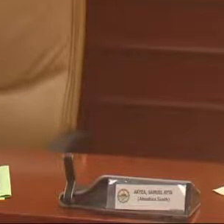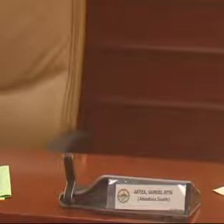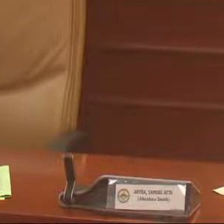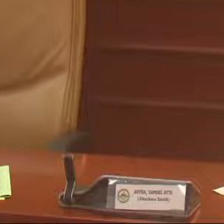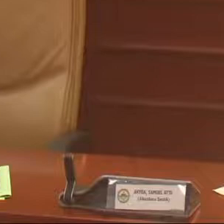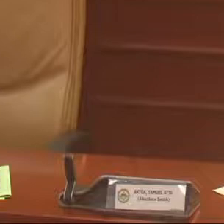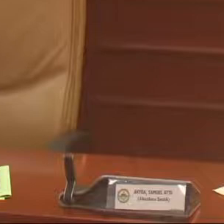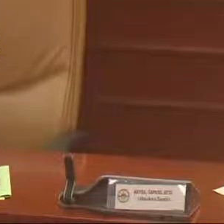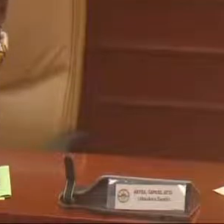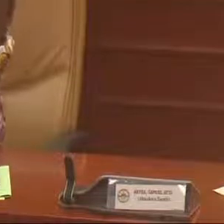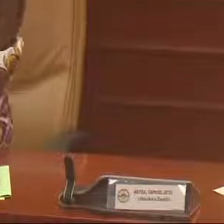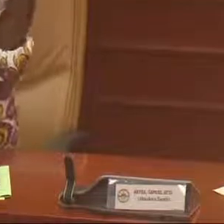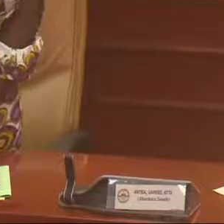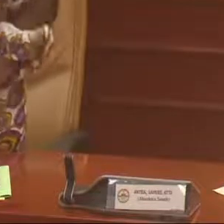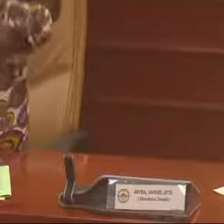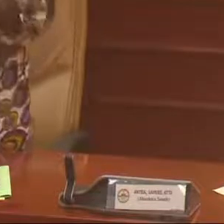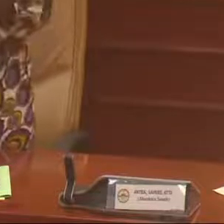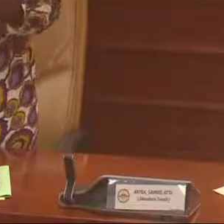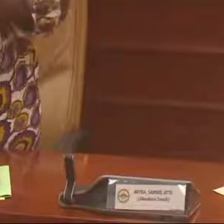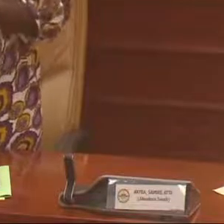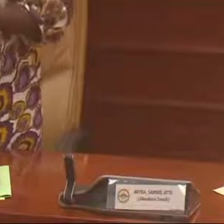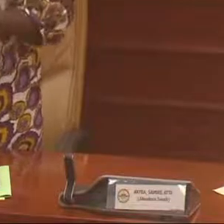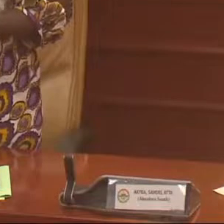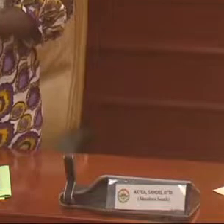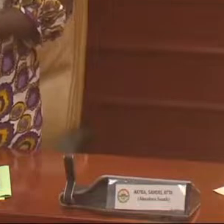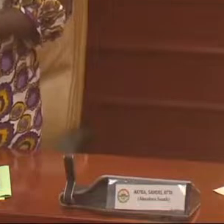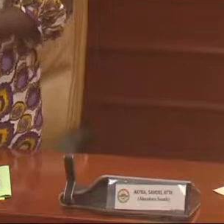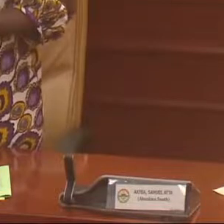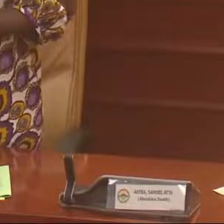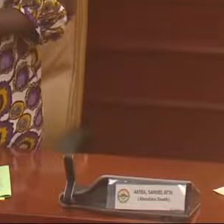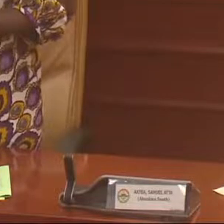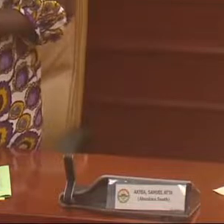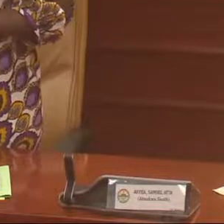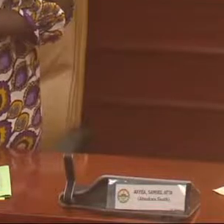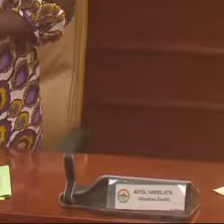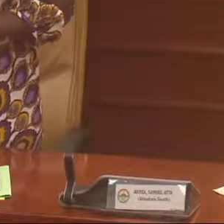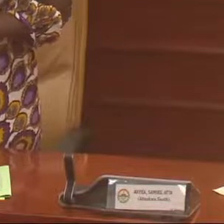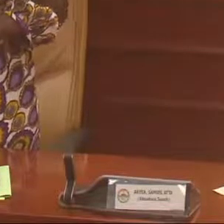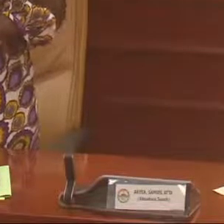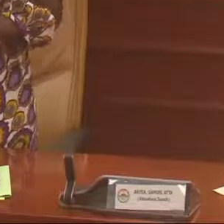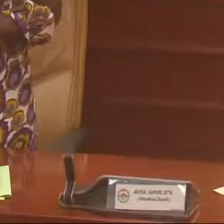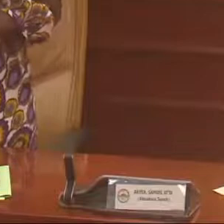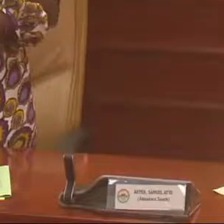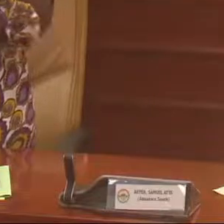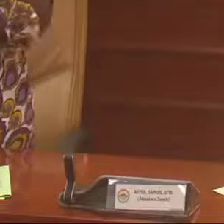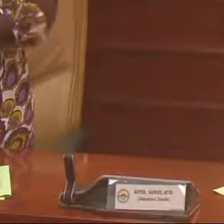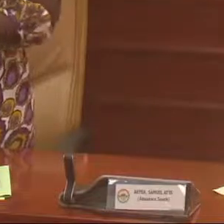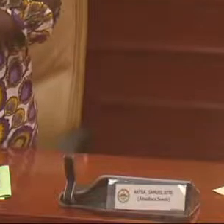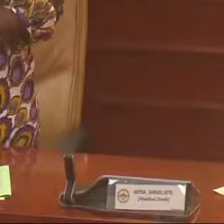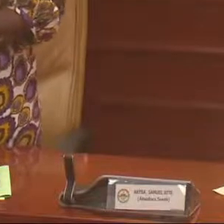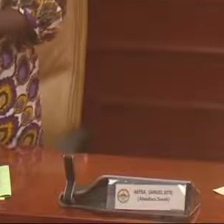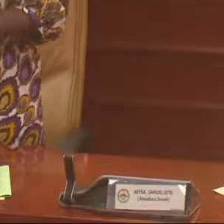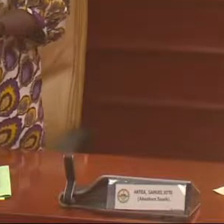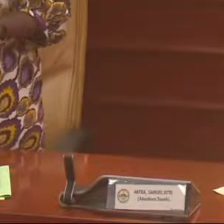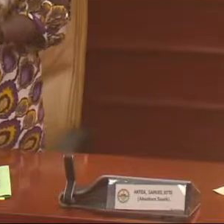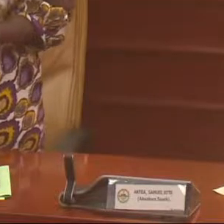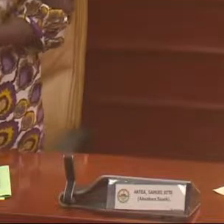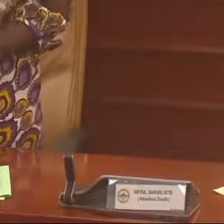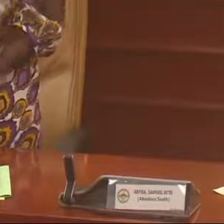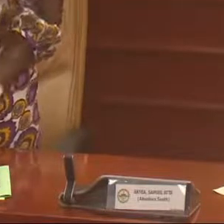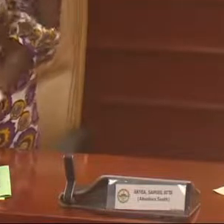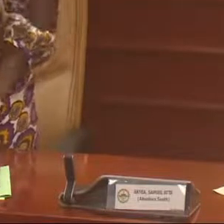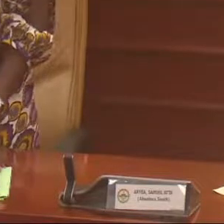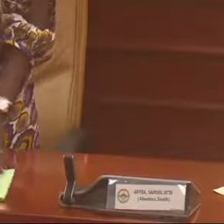place. And when we did our registration, each member of Parliament was